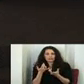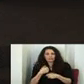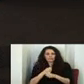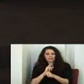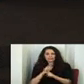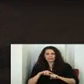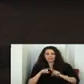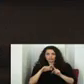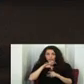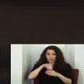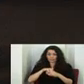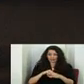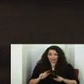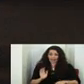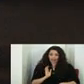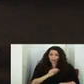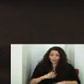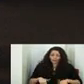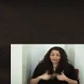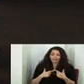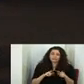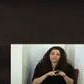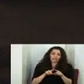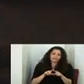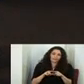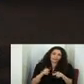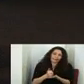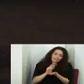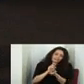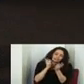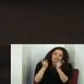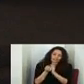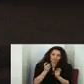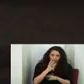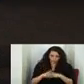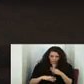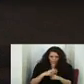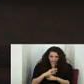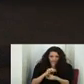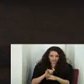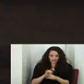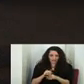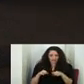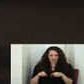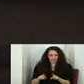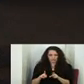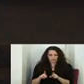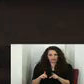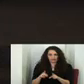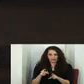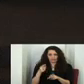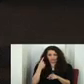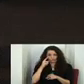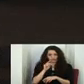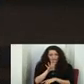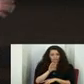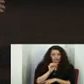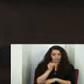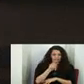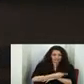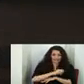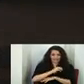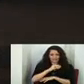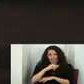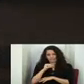but an expression that changes the world. It is an opportunity for us to take these 40 days and 40 nights between